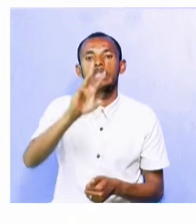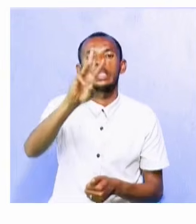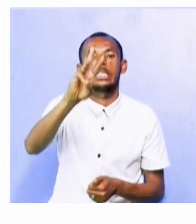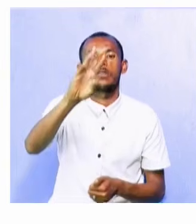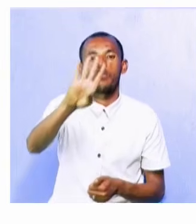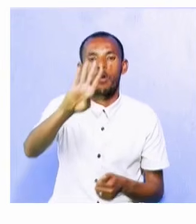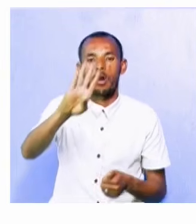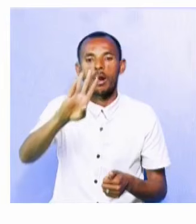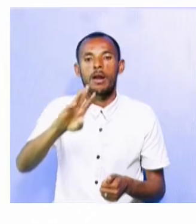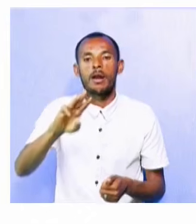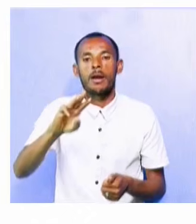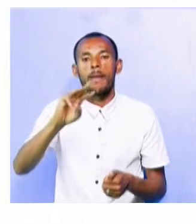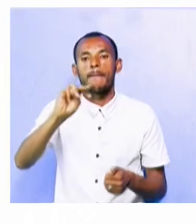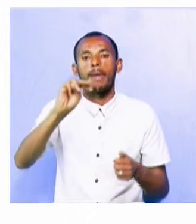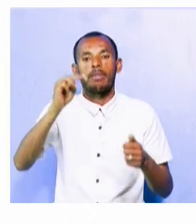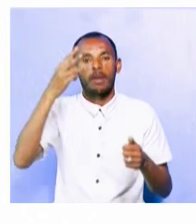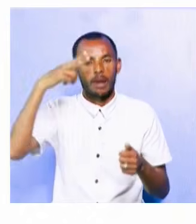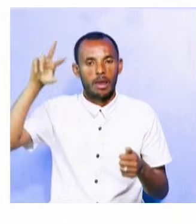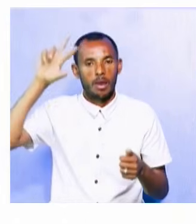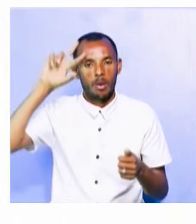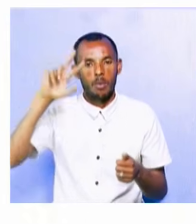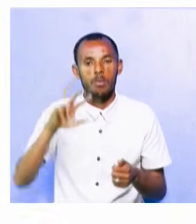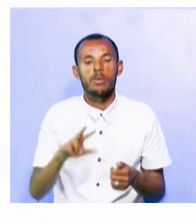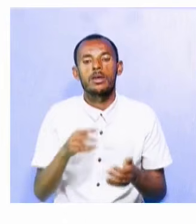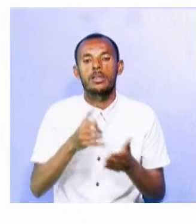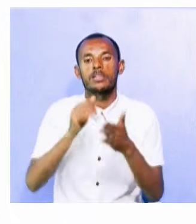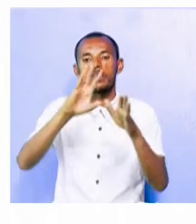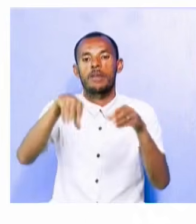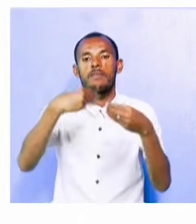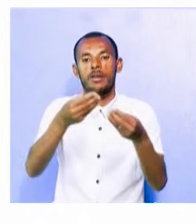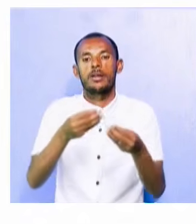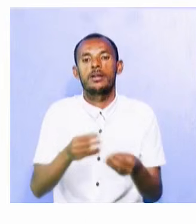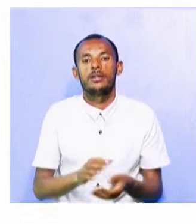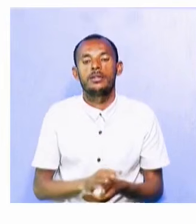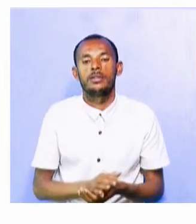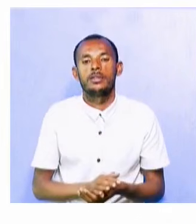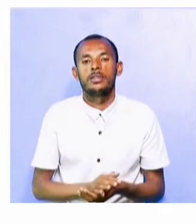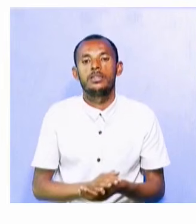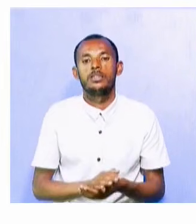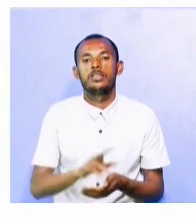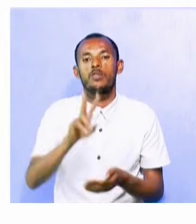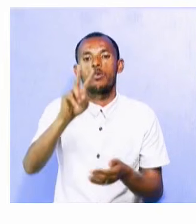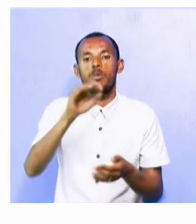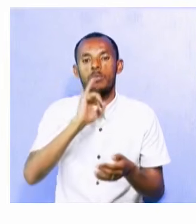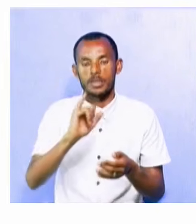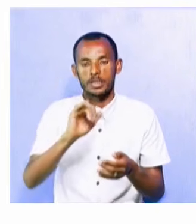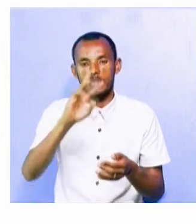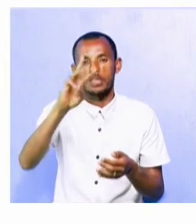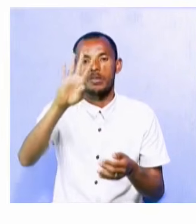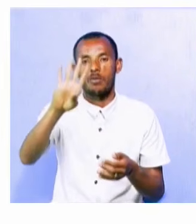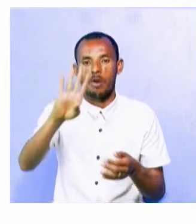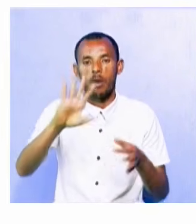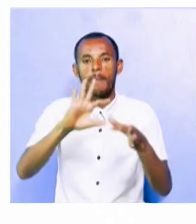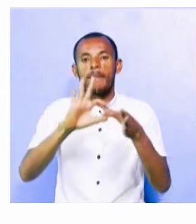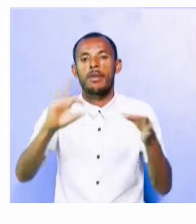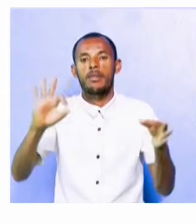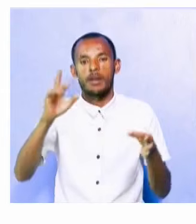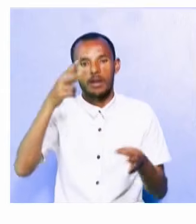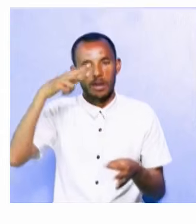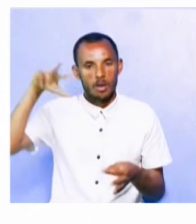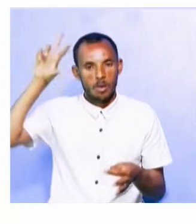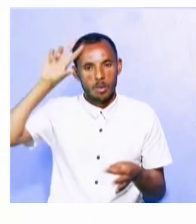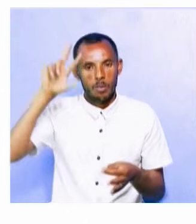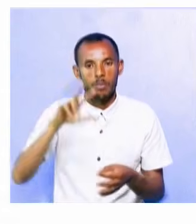64 meter cube. Okay, it's given that the volume is 64 meter